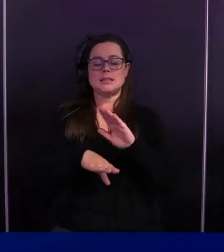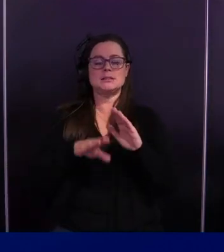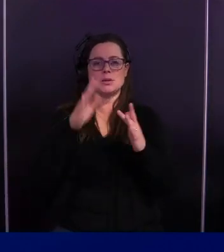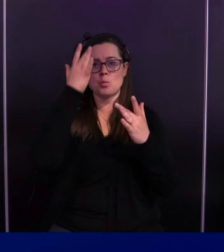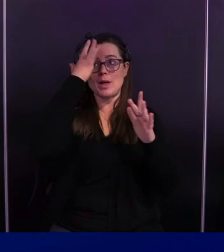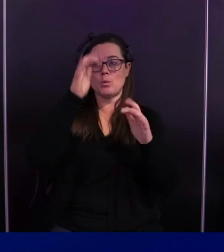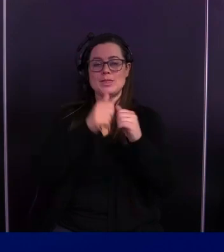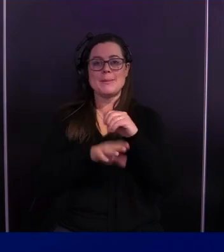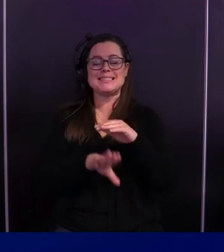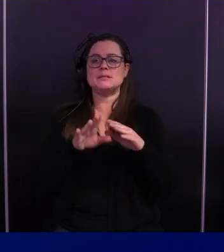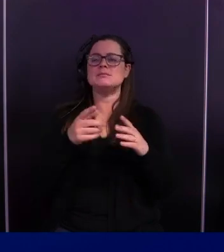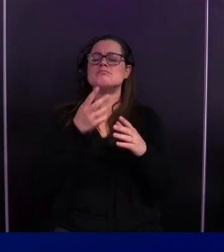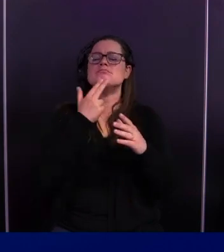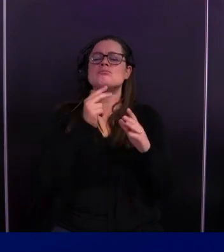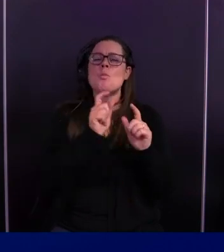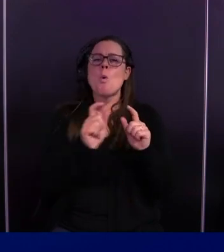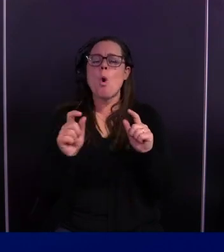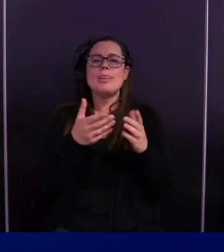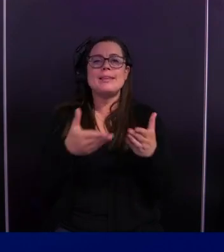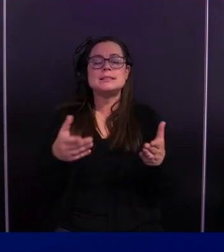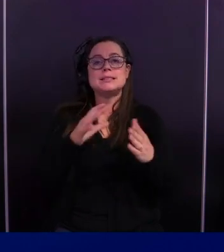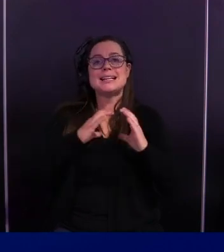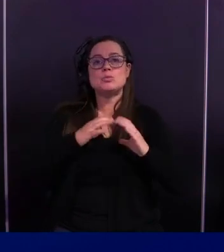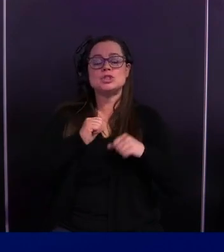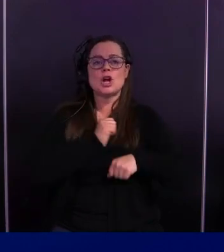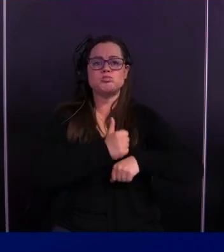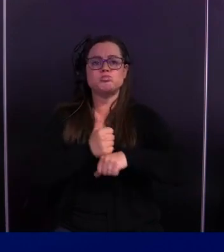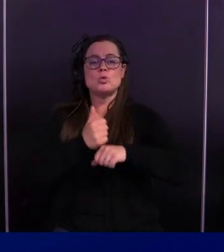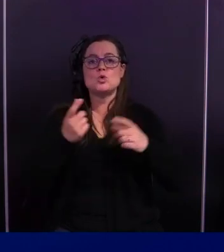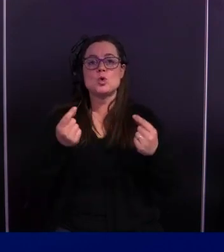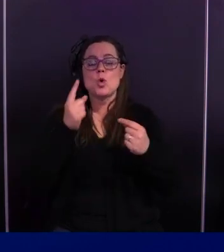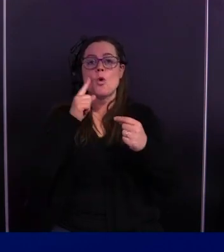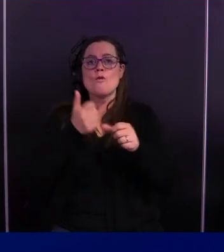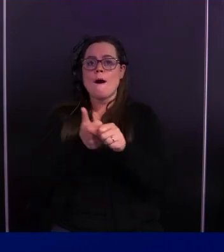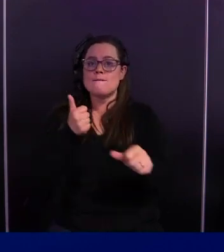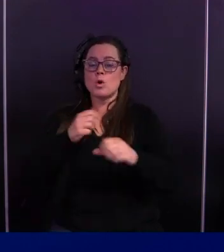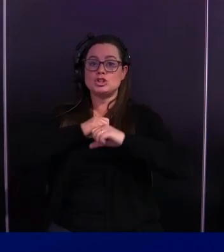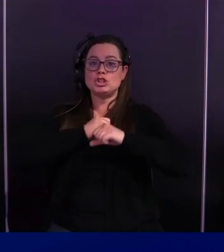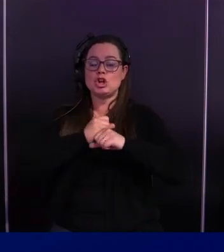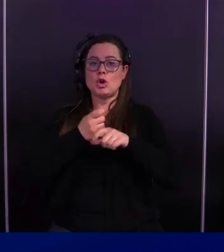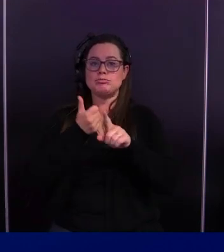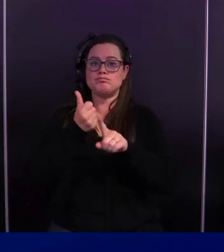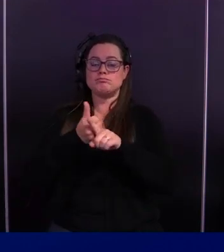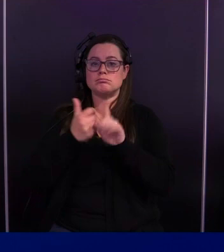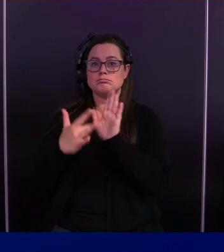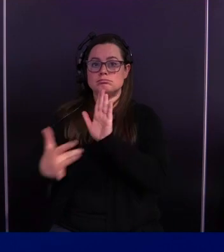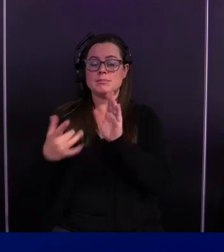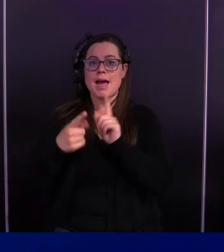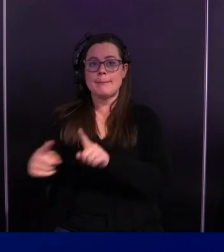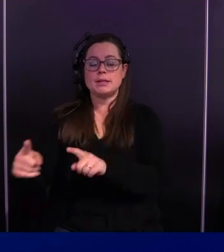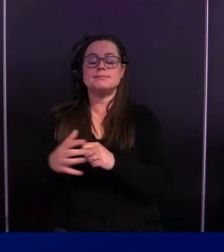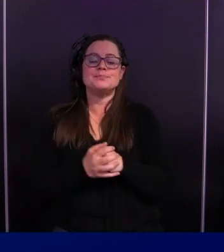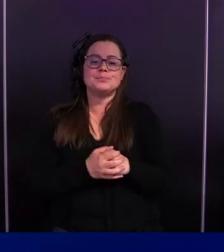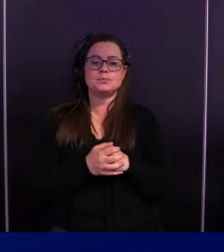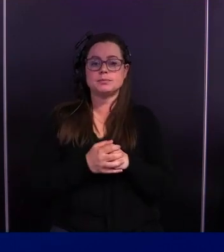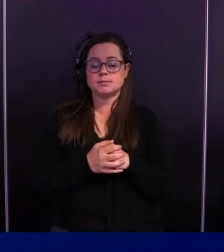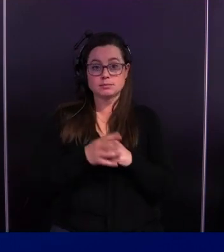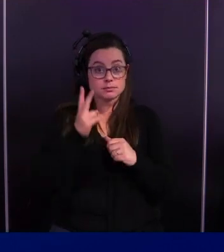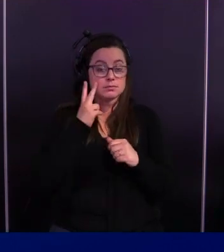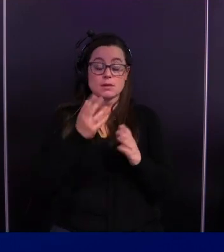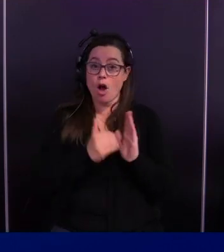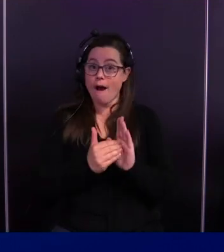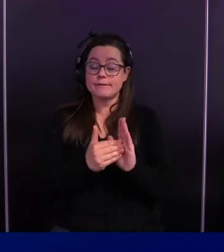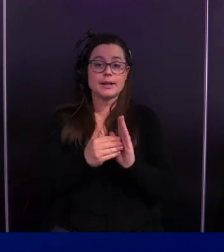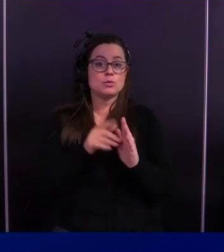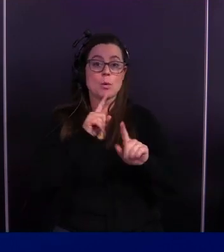can do in order to protect their accounts and avoid security incidents. Now we see a lot of security incidents reported by